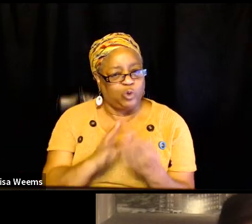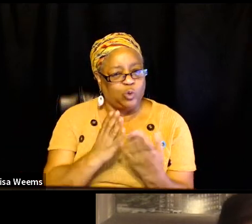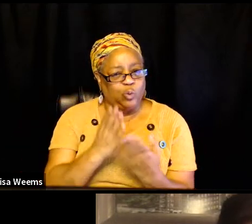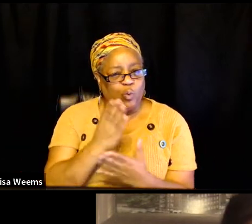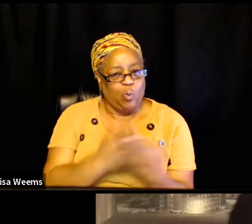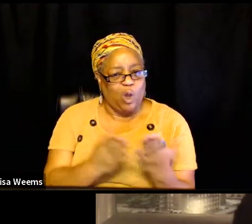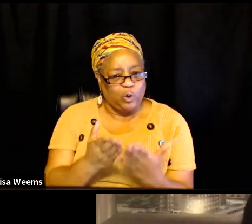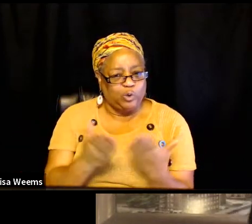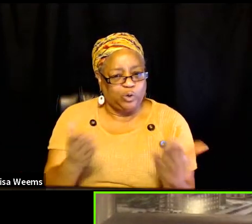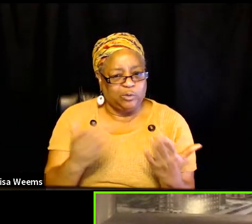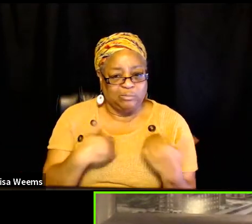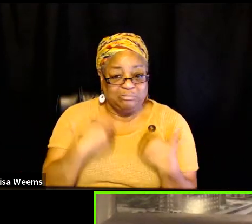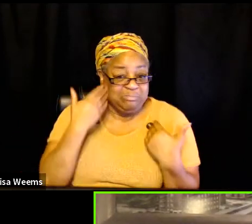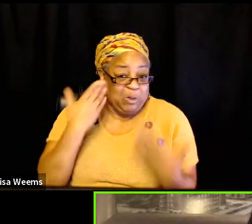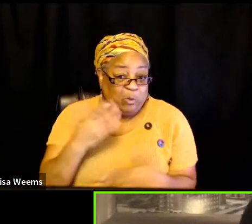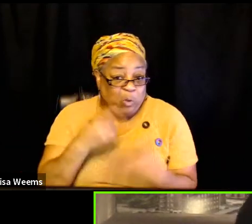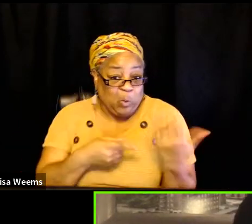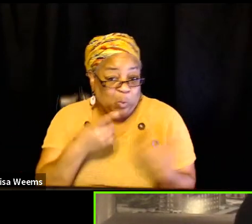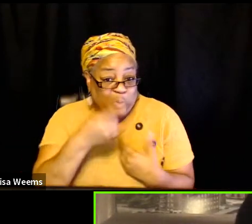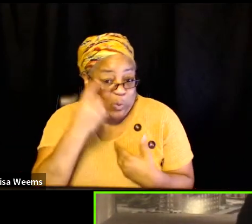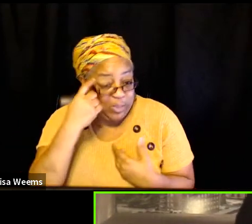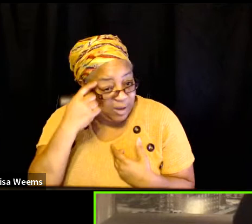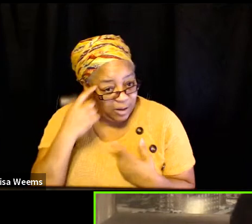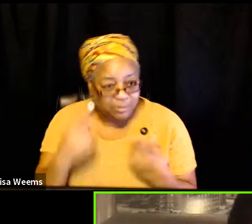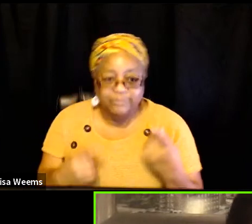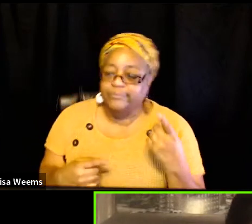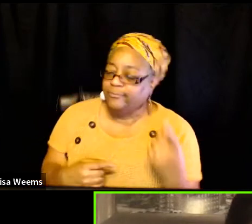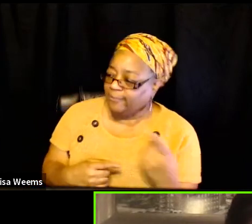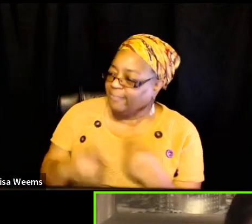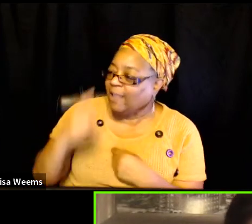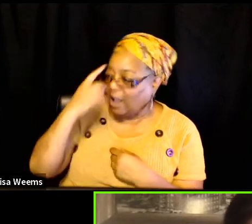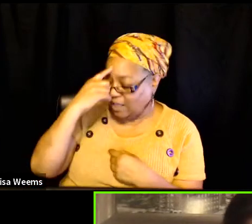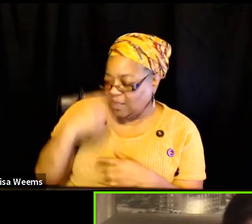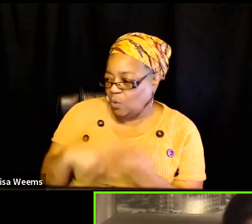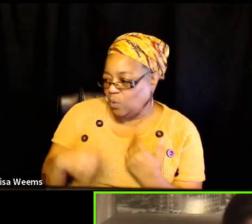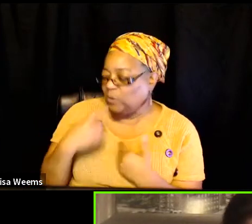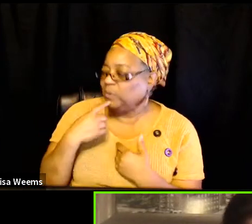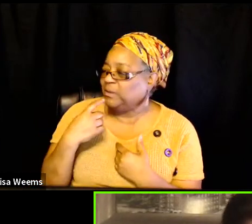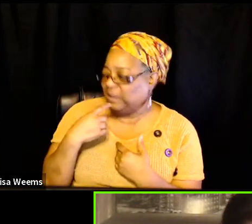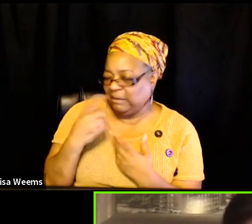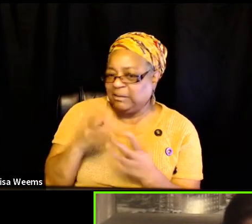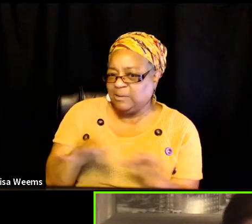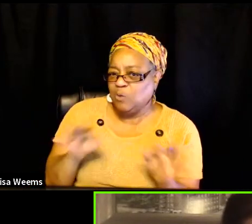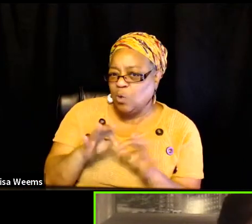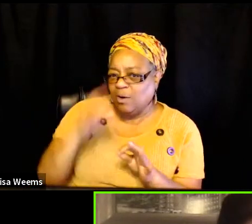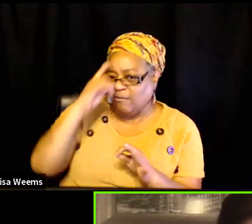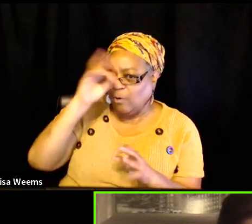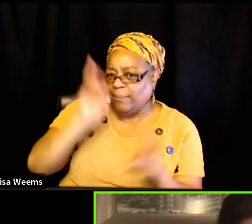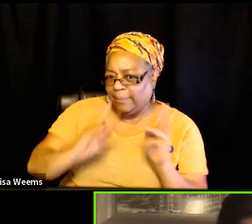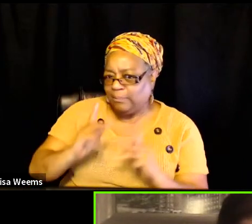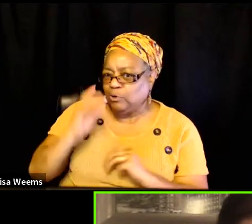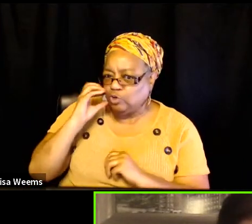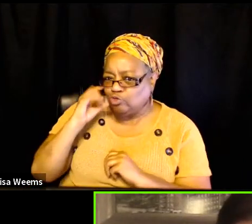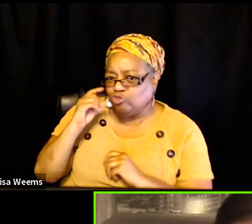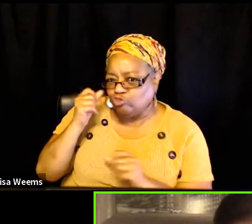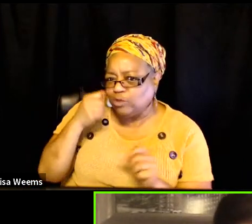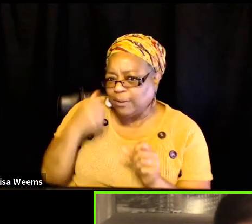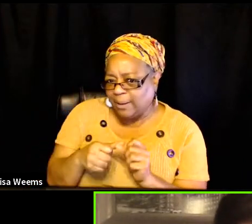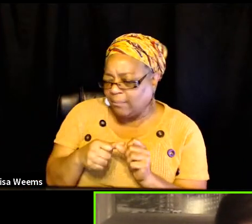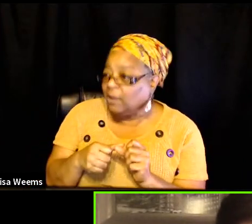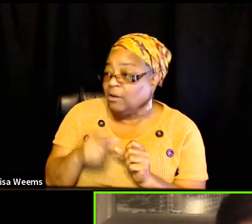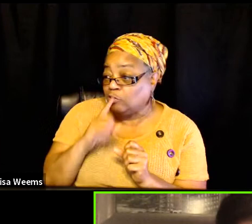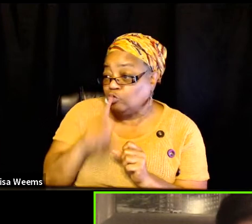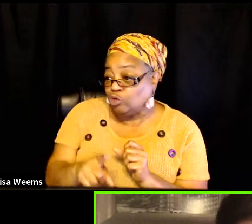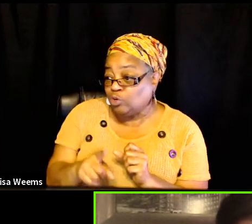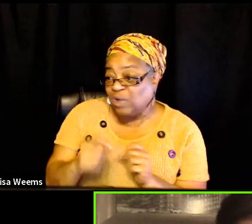you think. I mean, I think what you're saying is really important for people to remember, because it's true. Not everyone is going to like everything